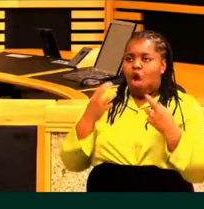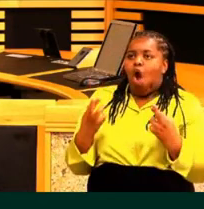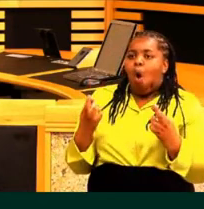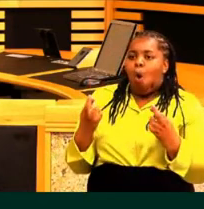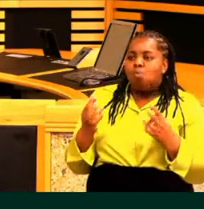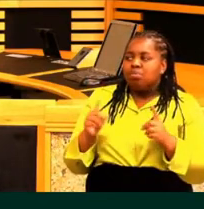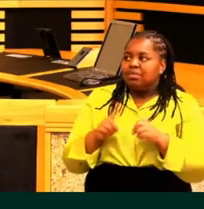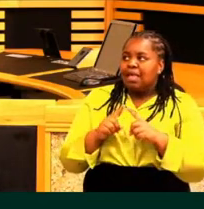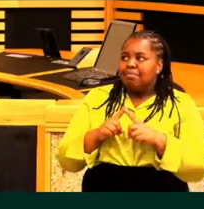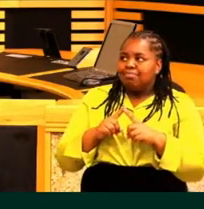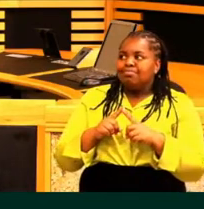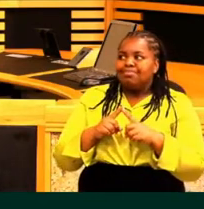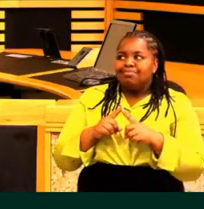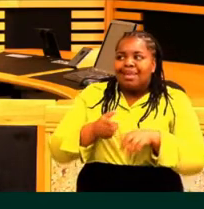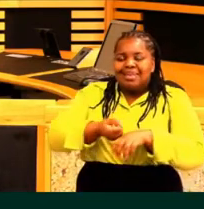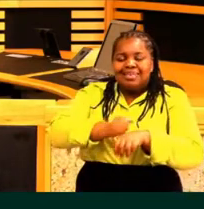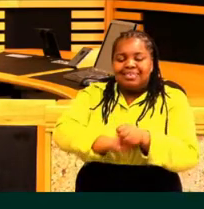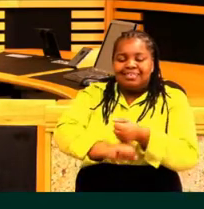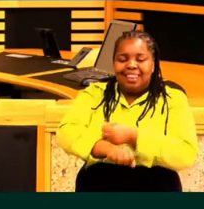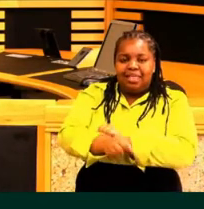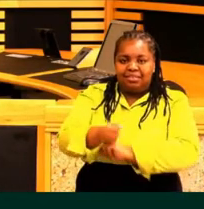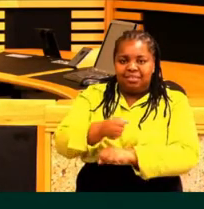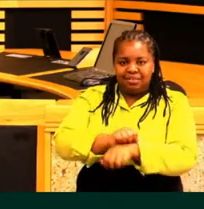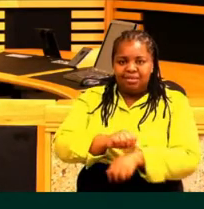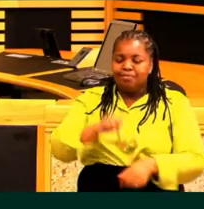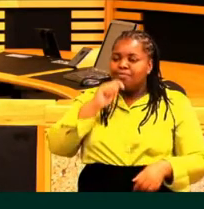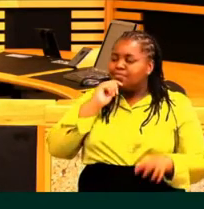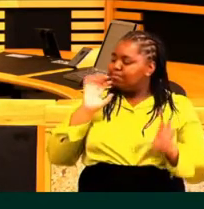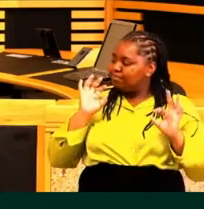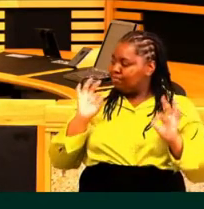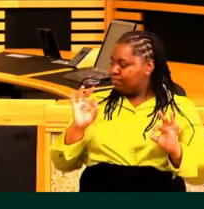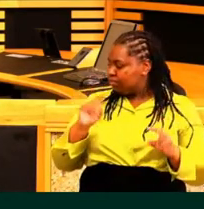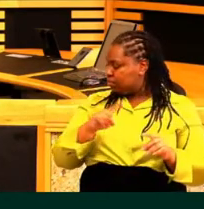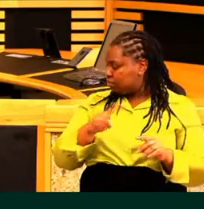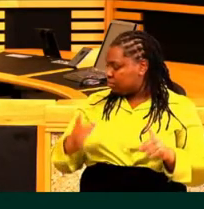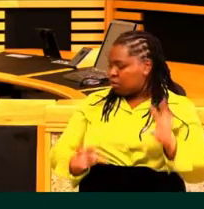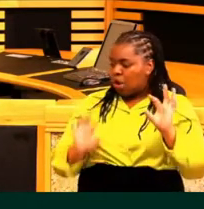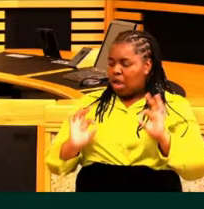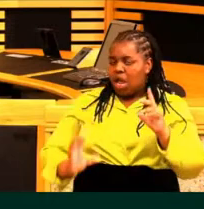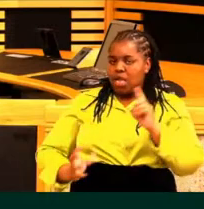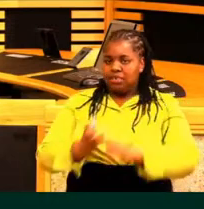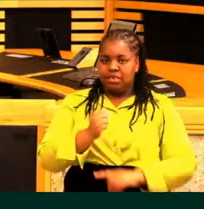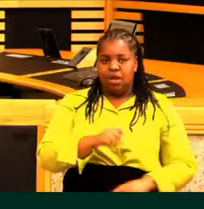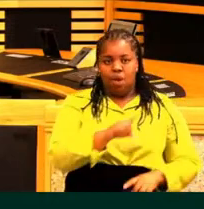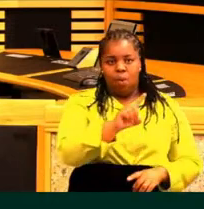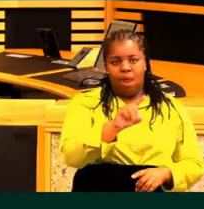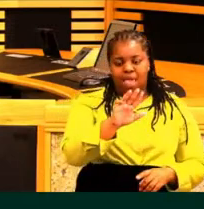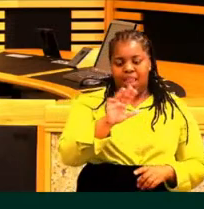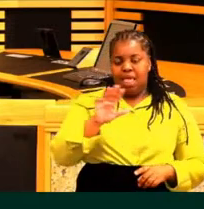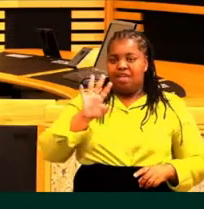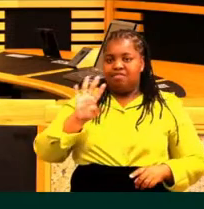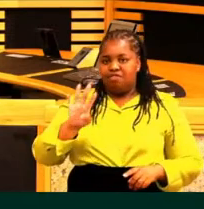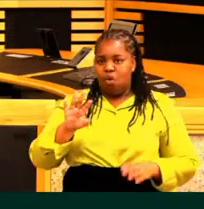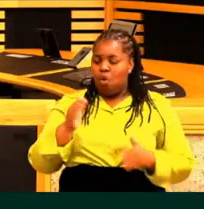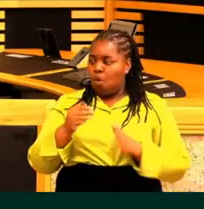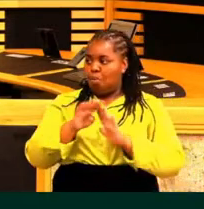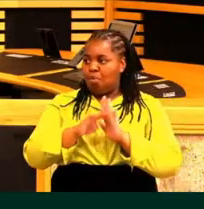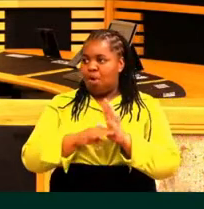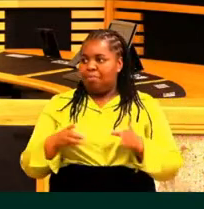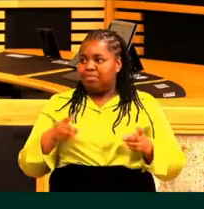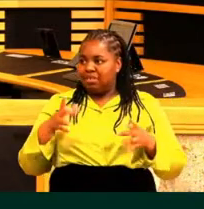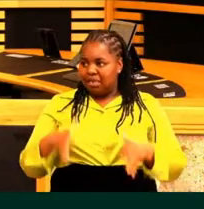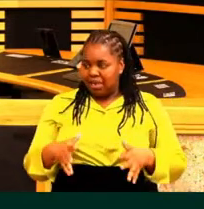resilience that despite the great progress achieved post 1994 program director